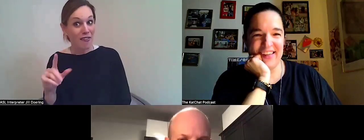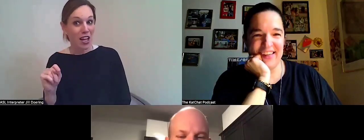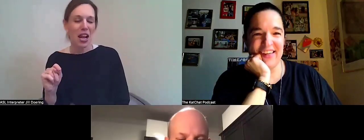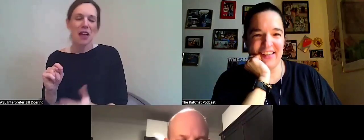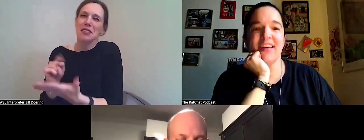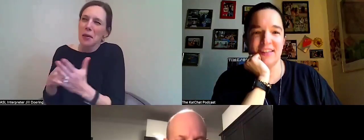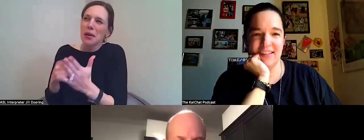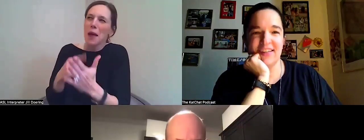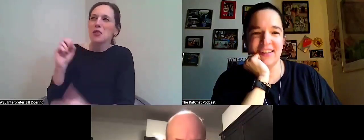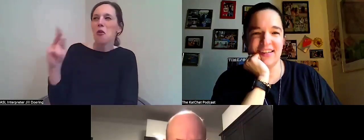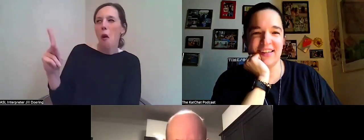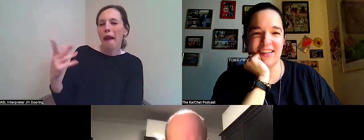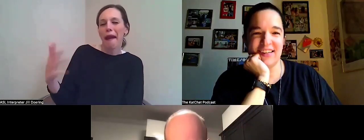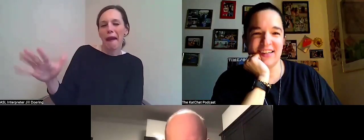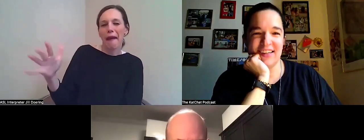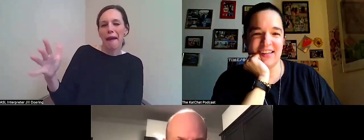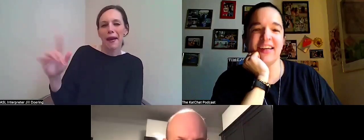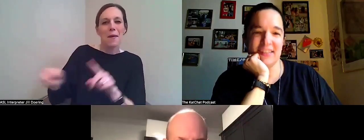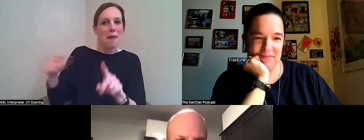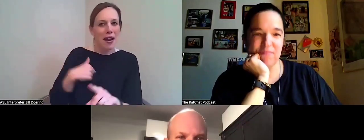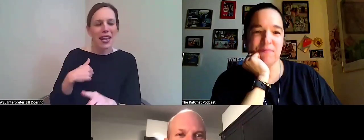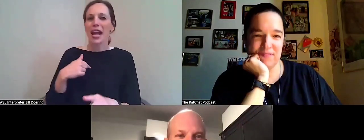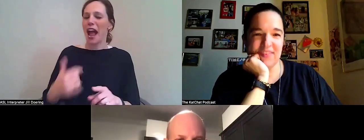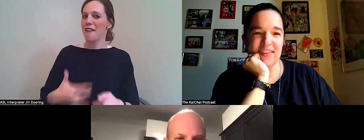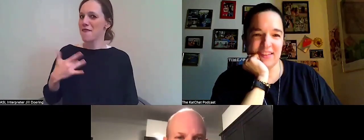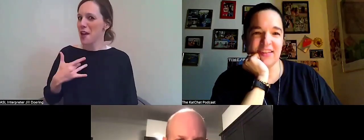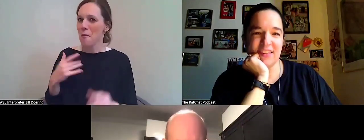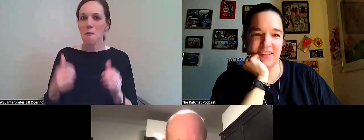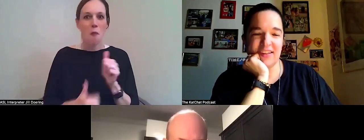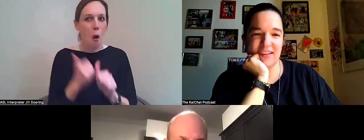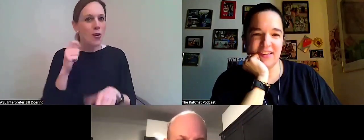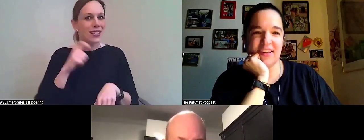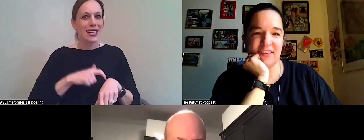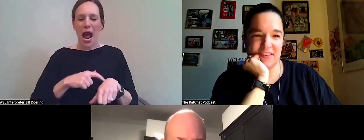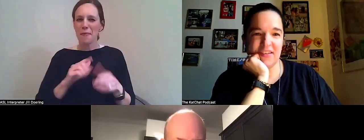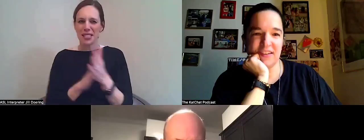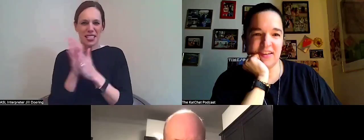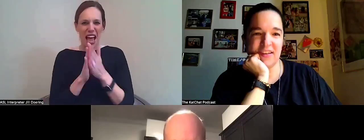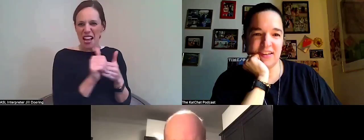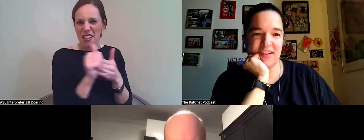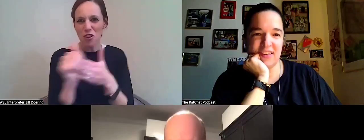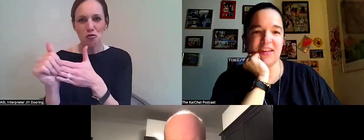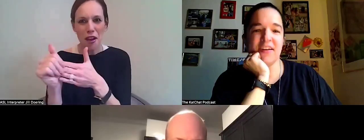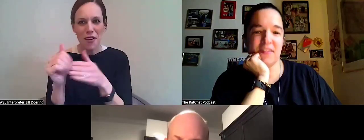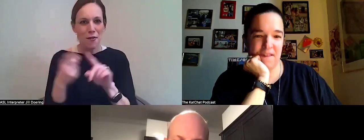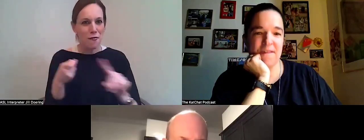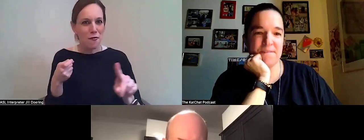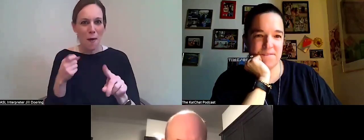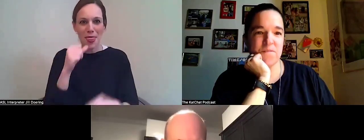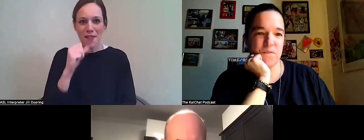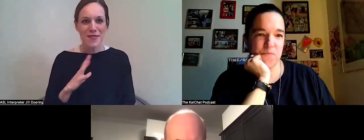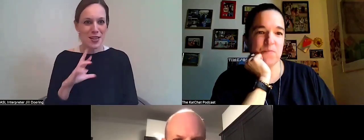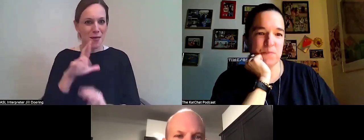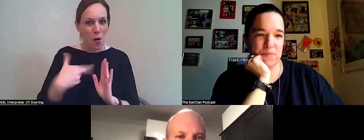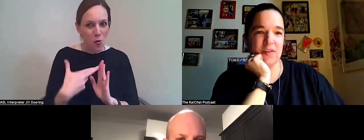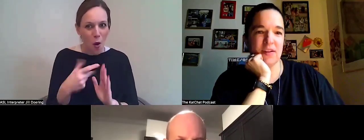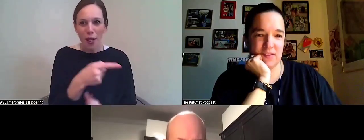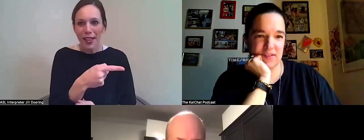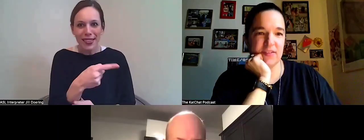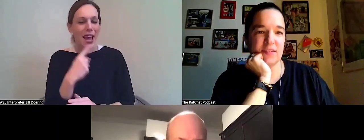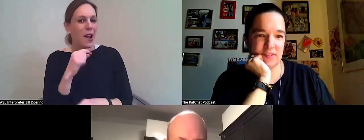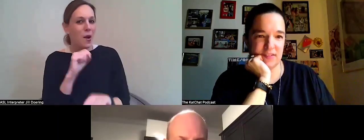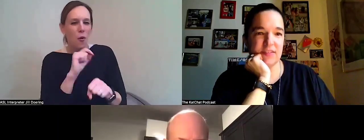okay, but it's mostly being driven by these female roles, and they work so hard to